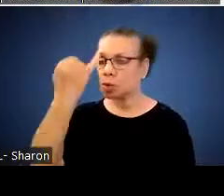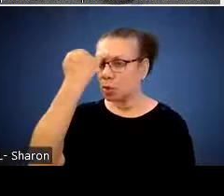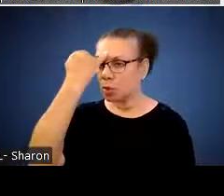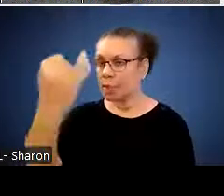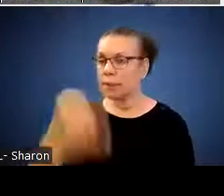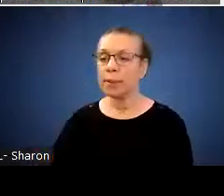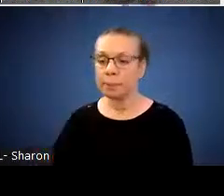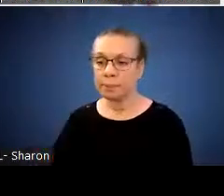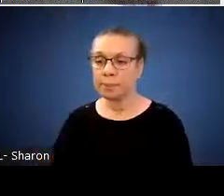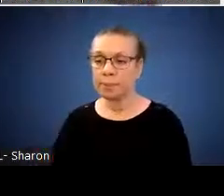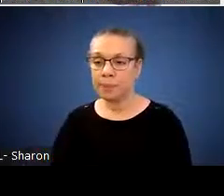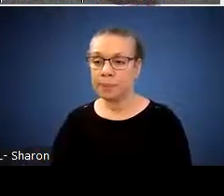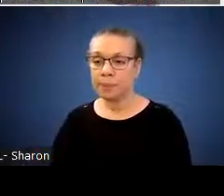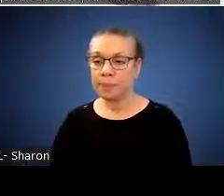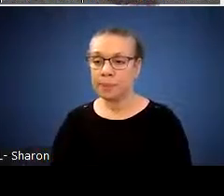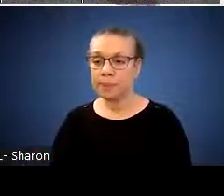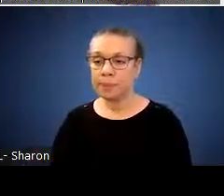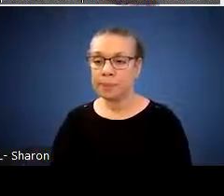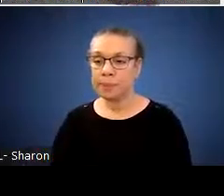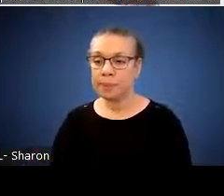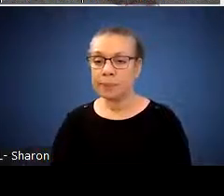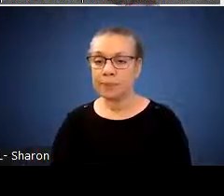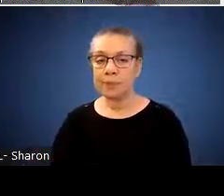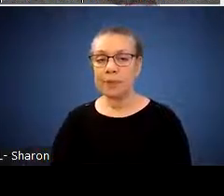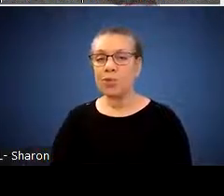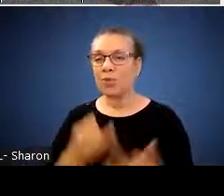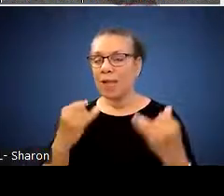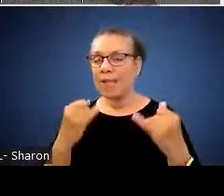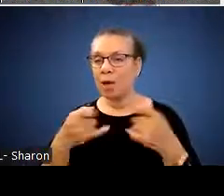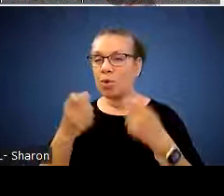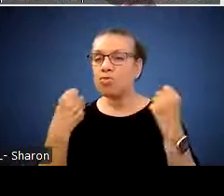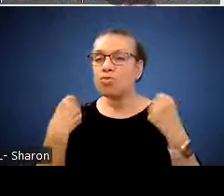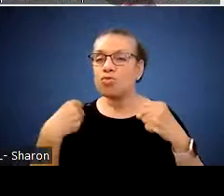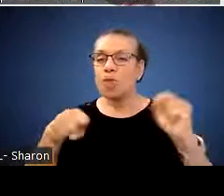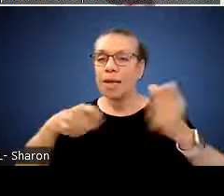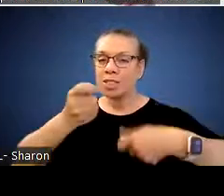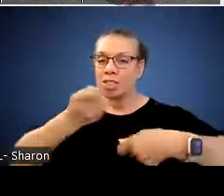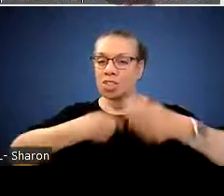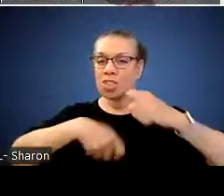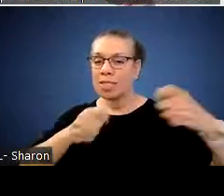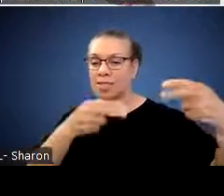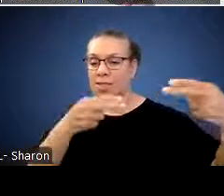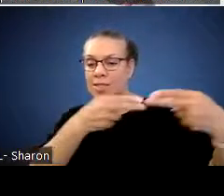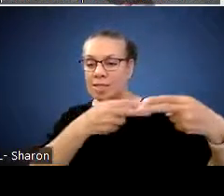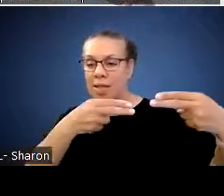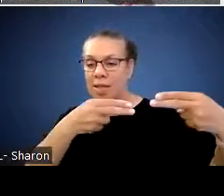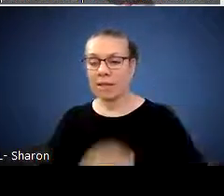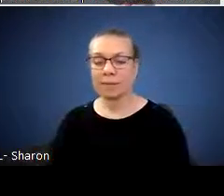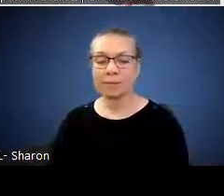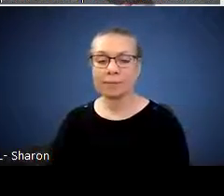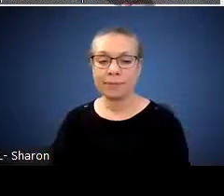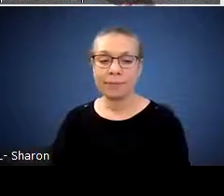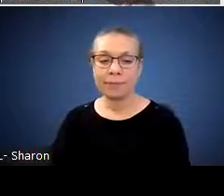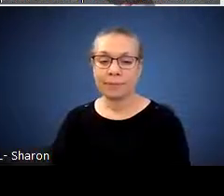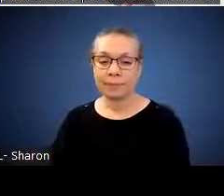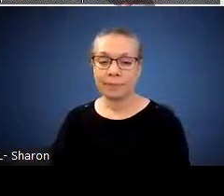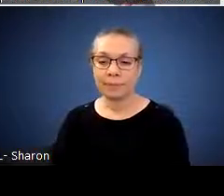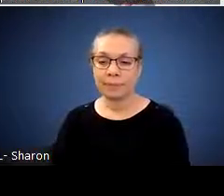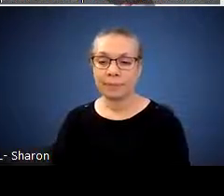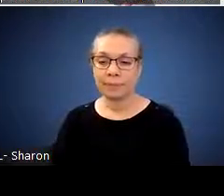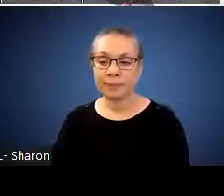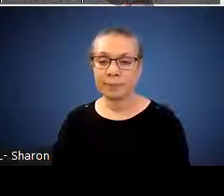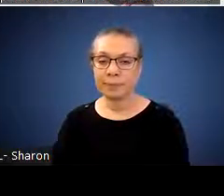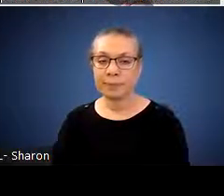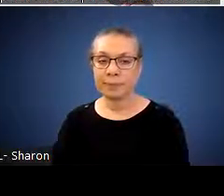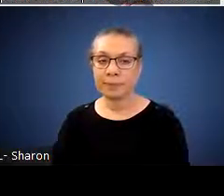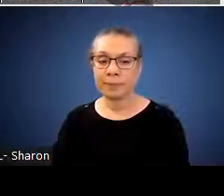So I'm trying to get this flyer to go up on the screen. I know they just shared